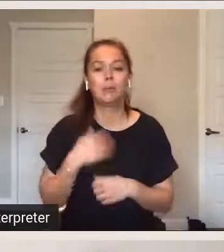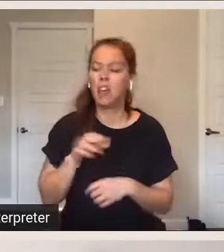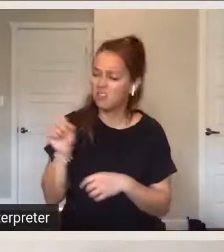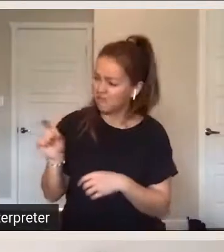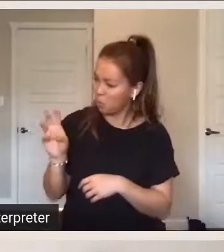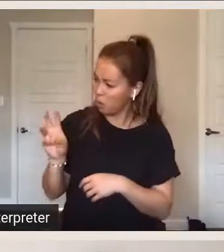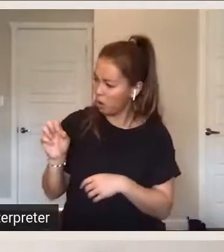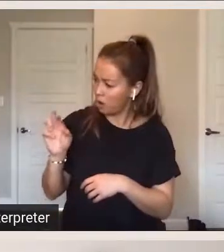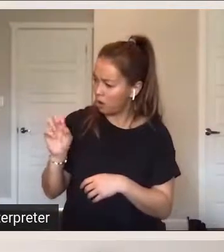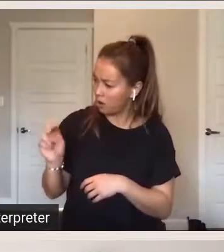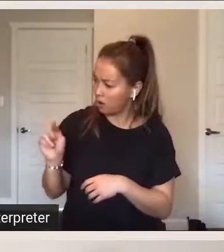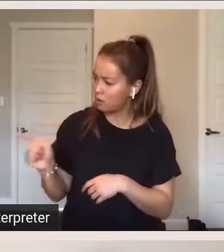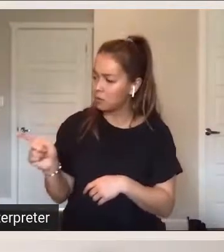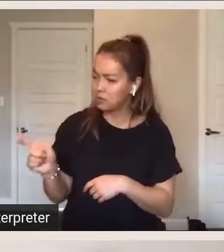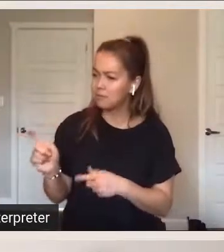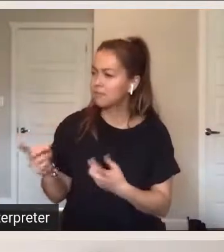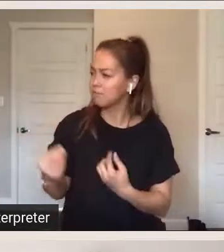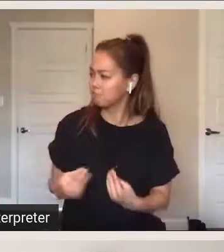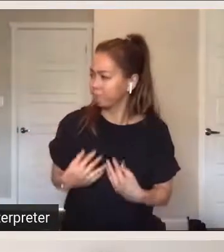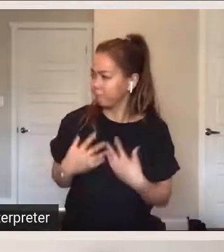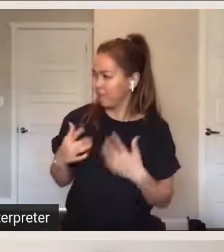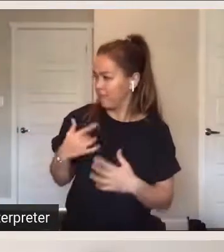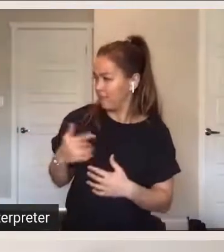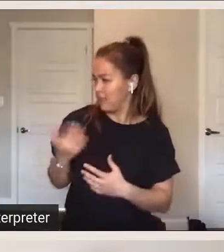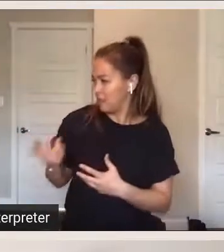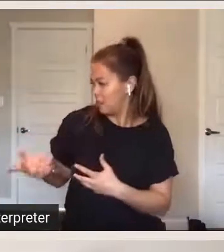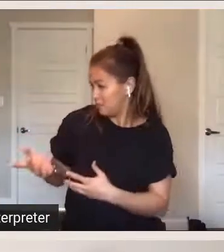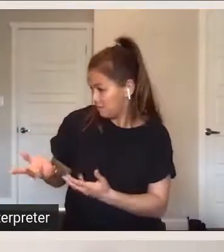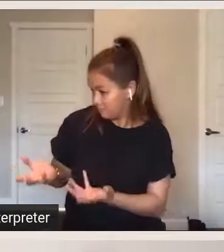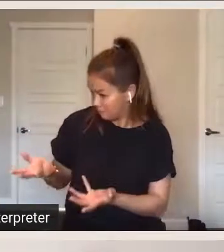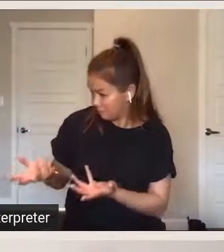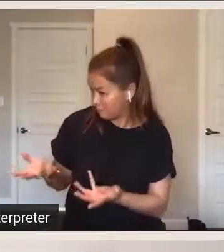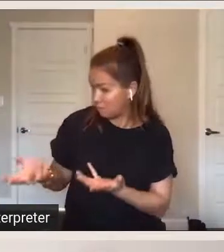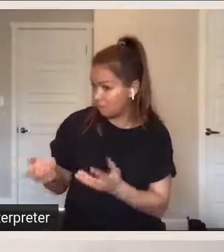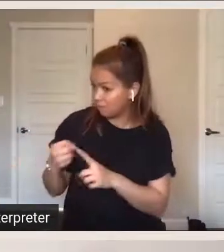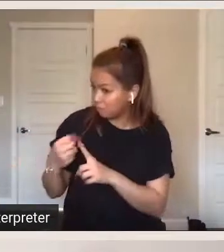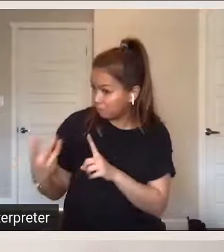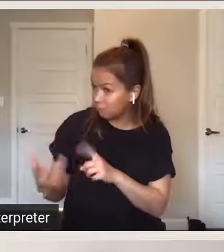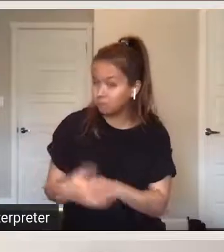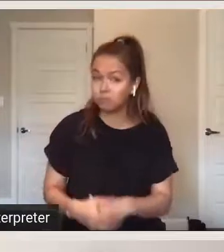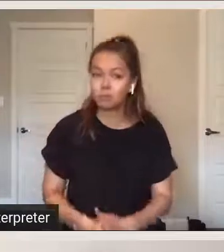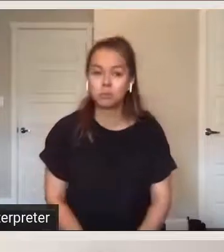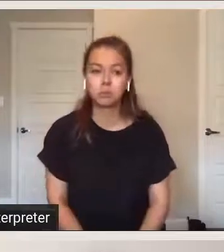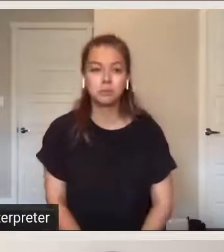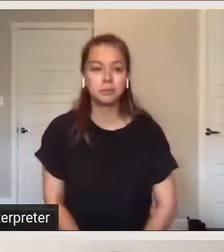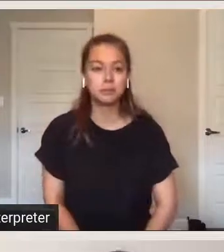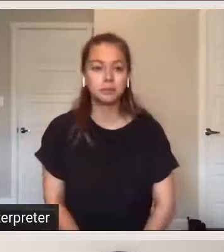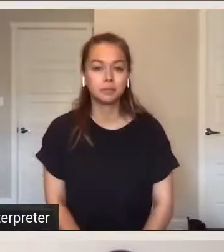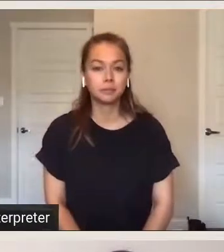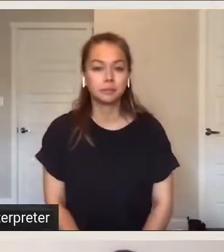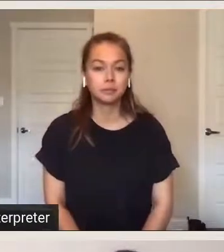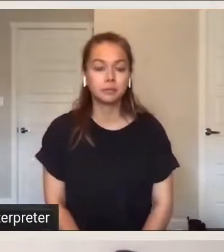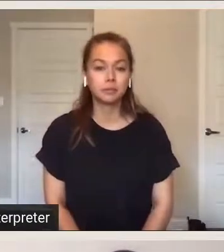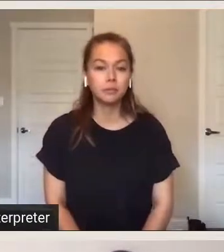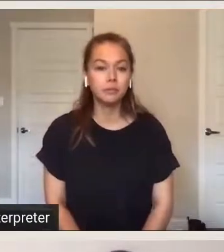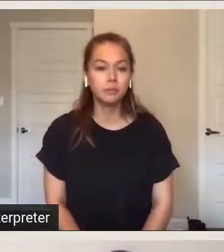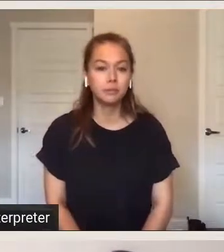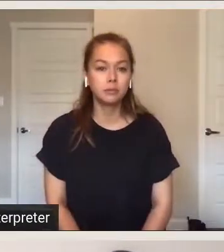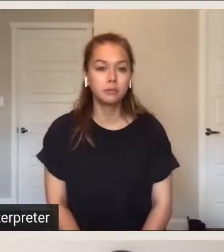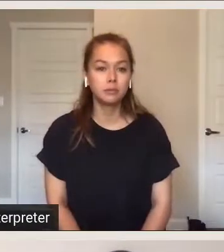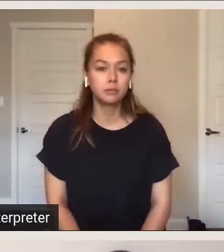feeling, if you want to explain the feeling of suggesting that. Yeah, I think it's...